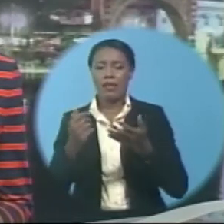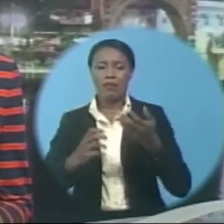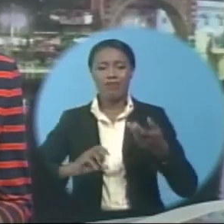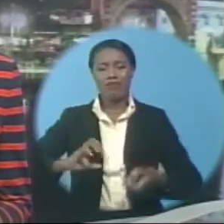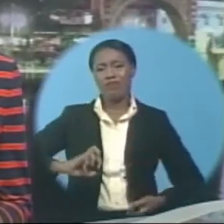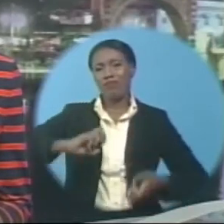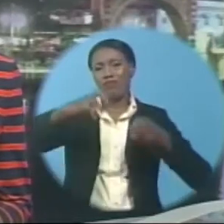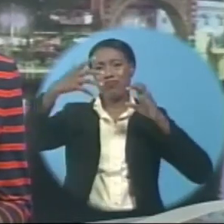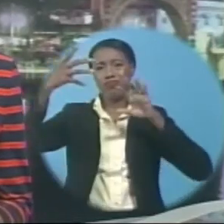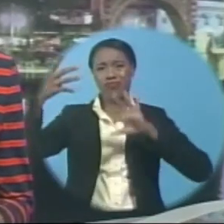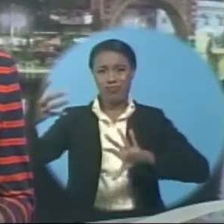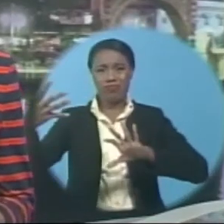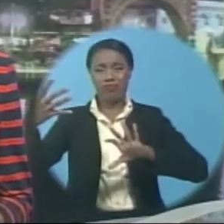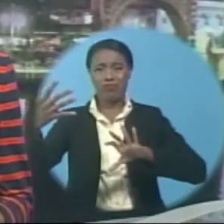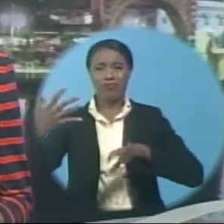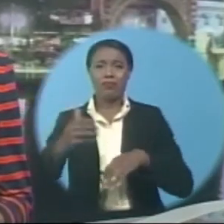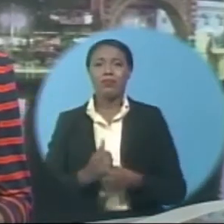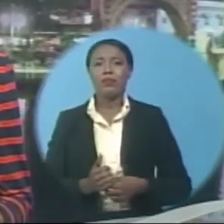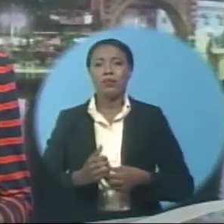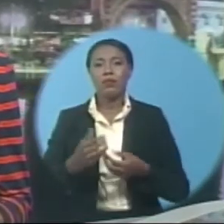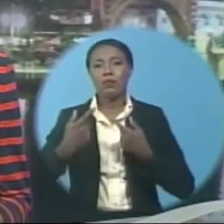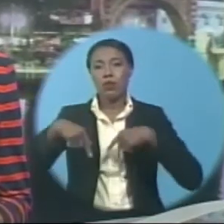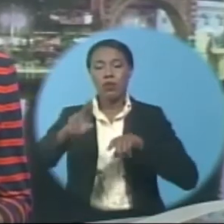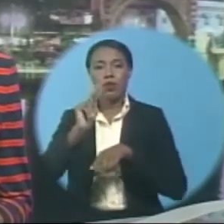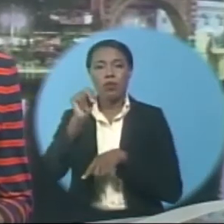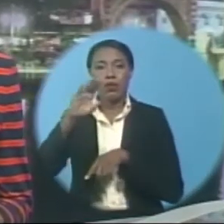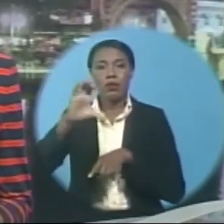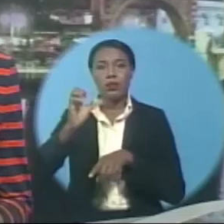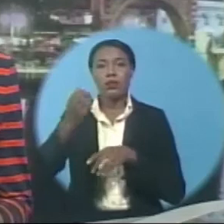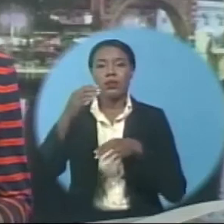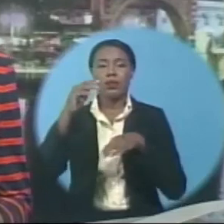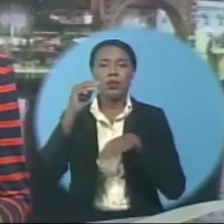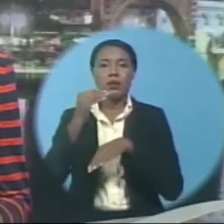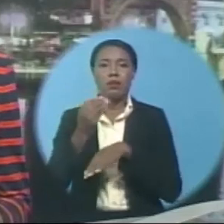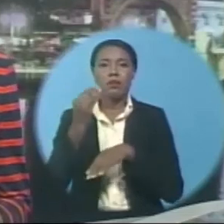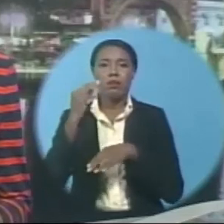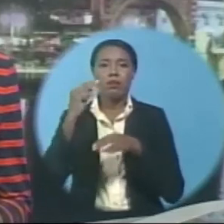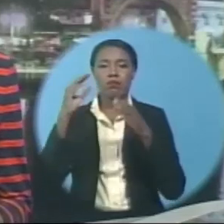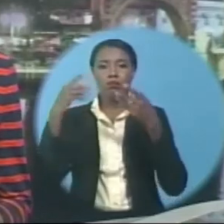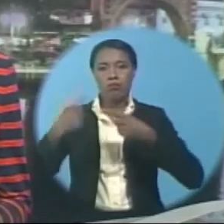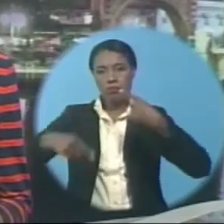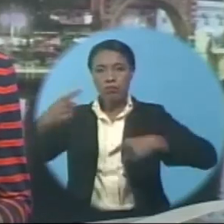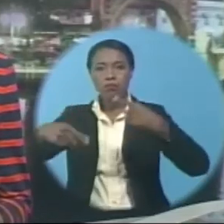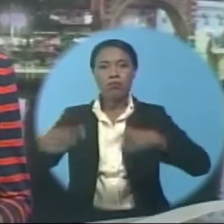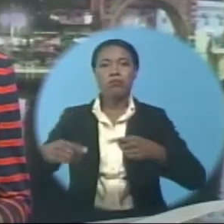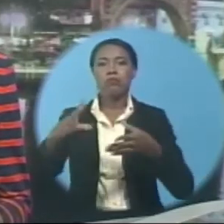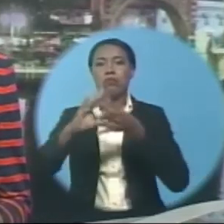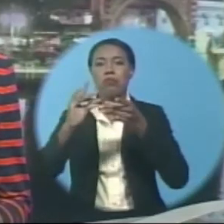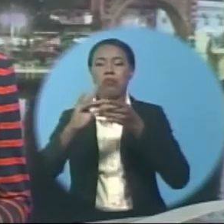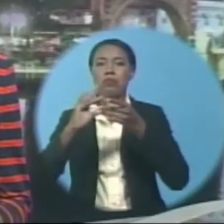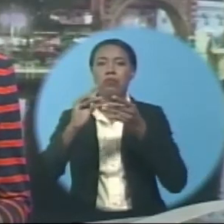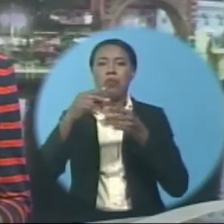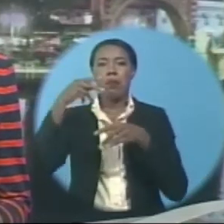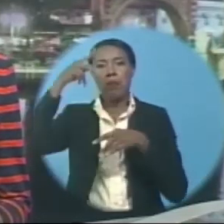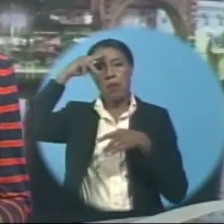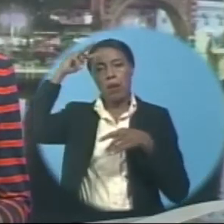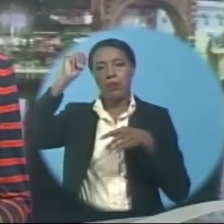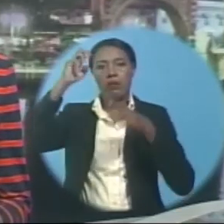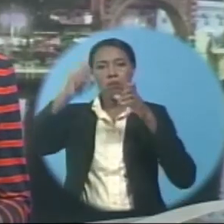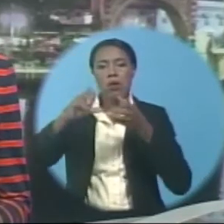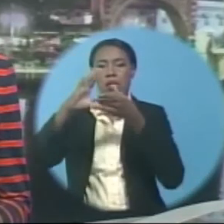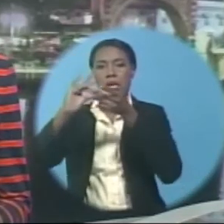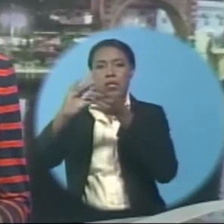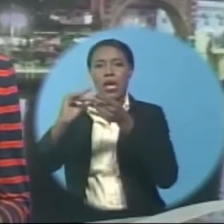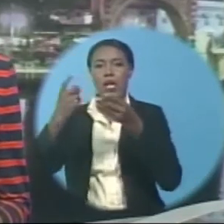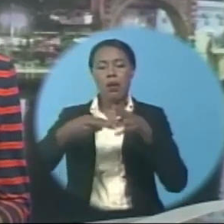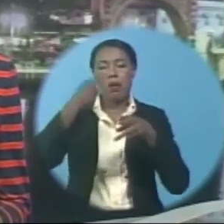controversy and corruption. During the UNC's Monday night forum, Persad-Bissessar said the Prime Minister must disclose